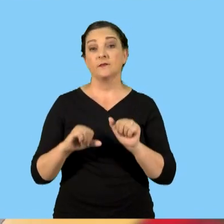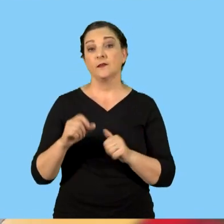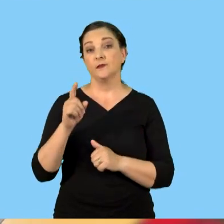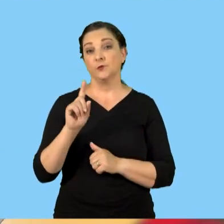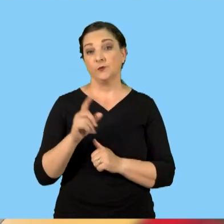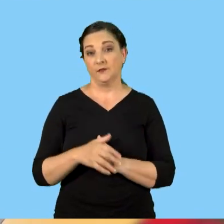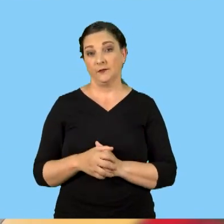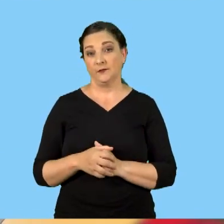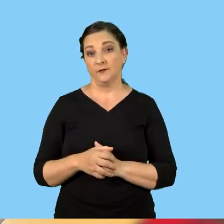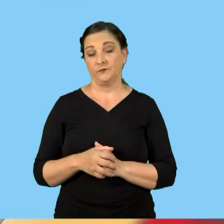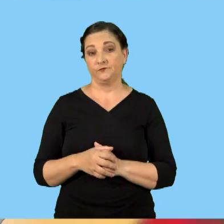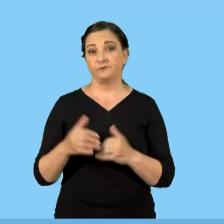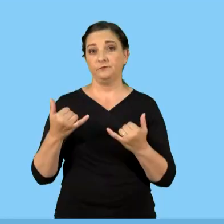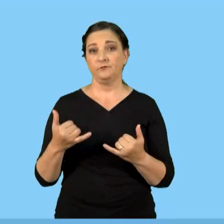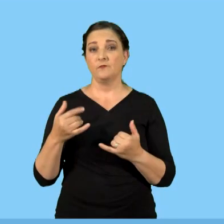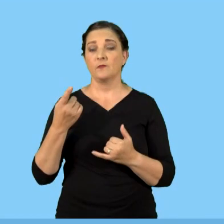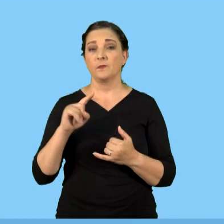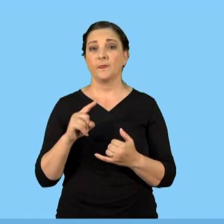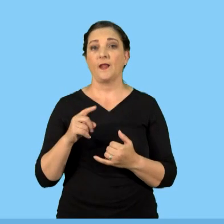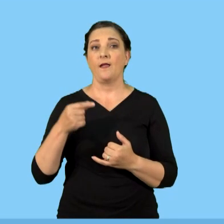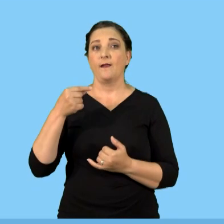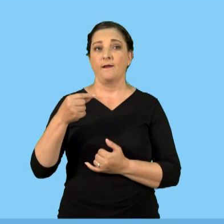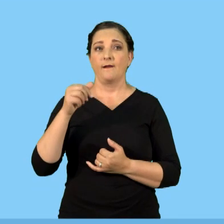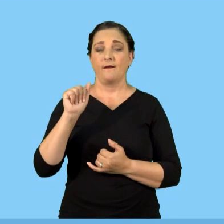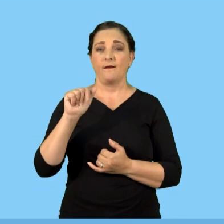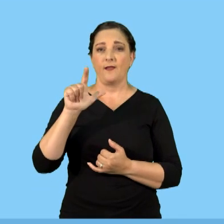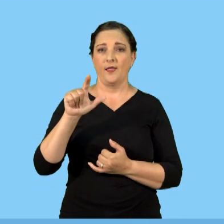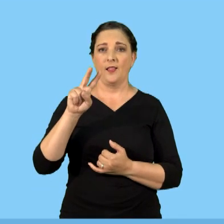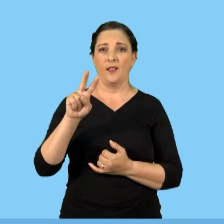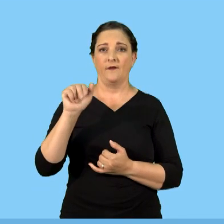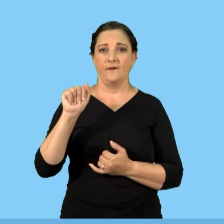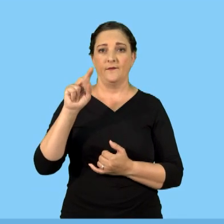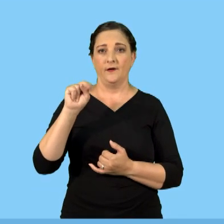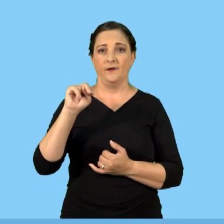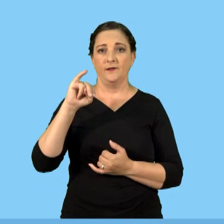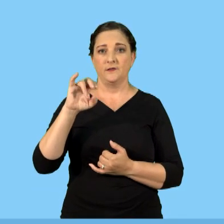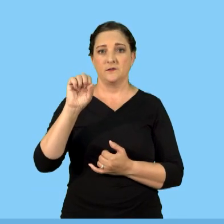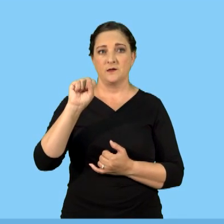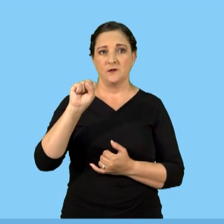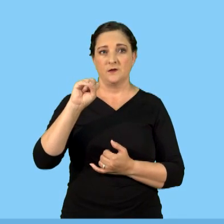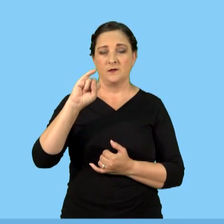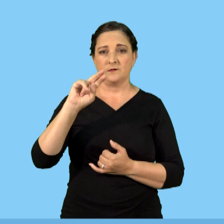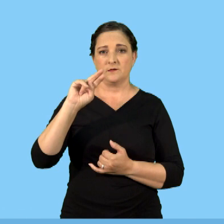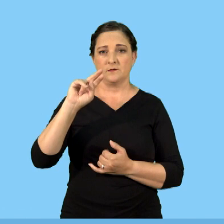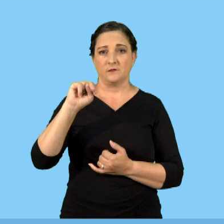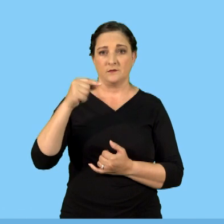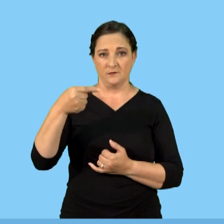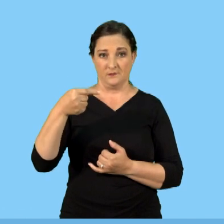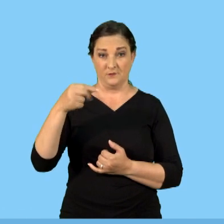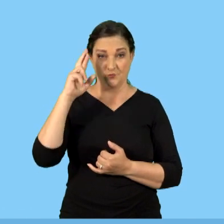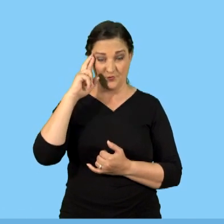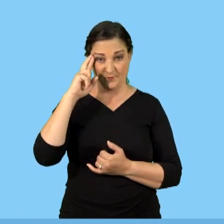Now, our next method is galvanizing. So we need to know that metals like